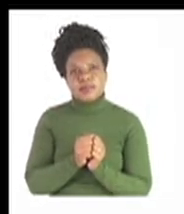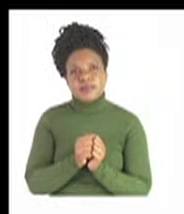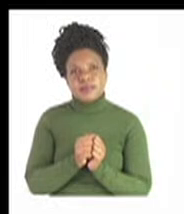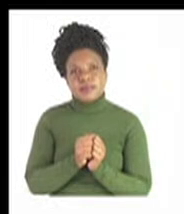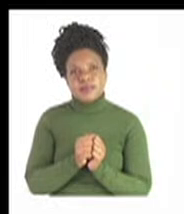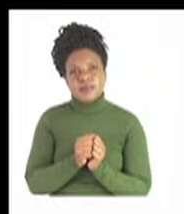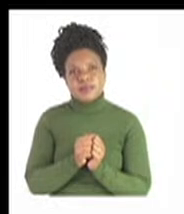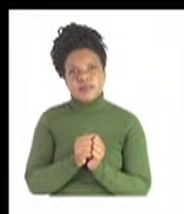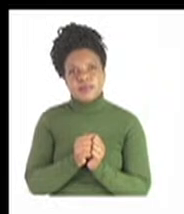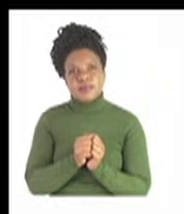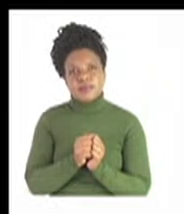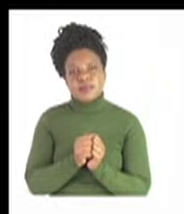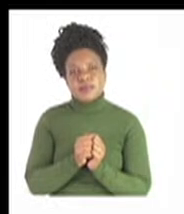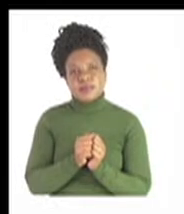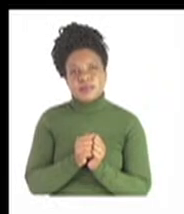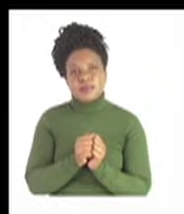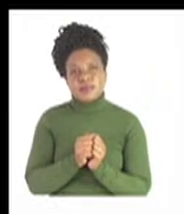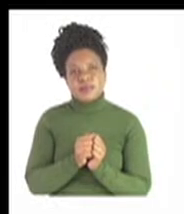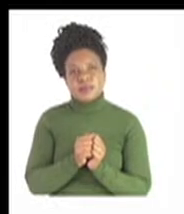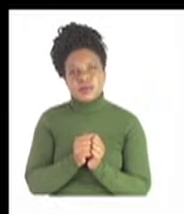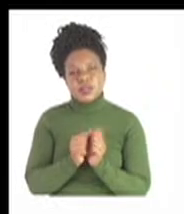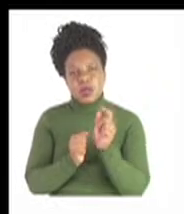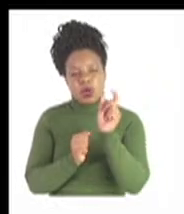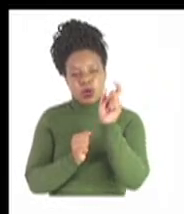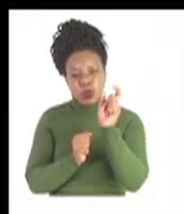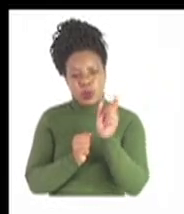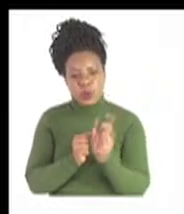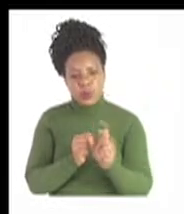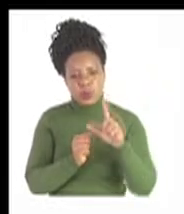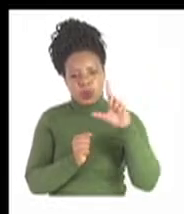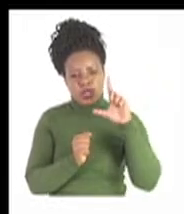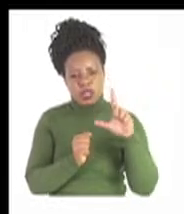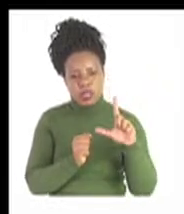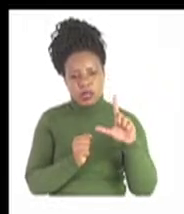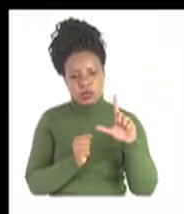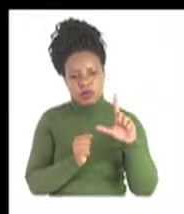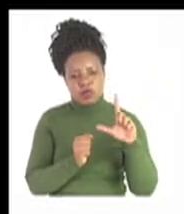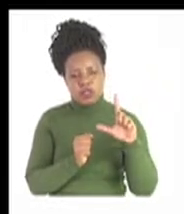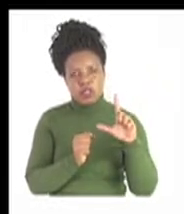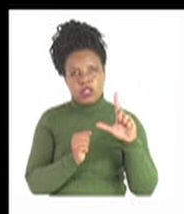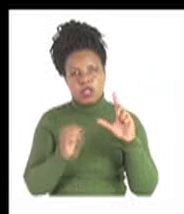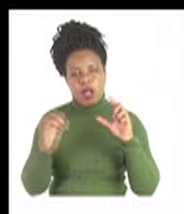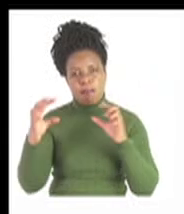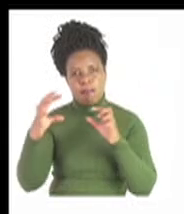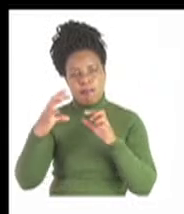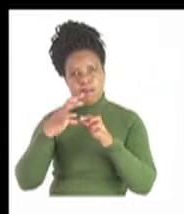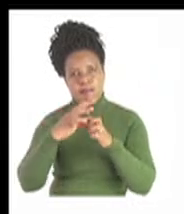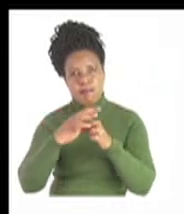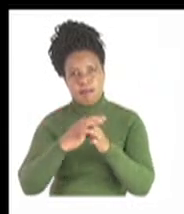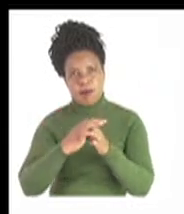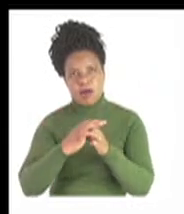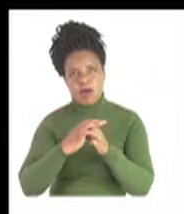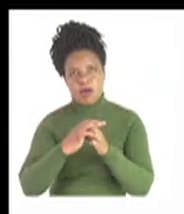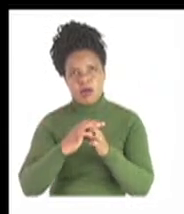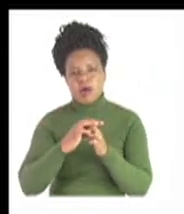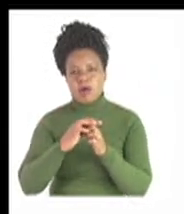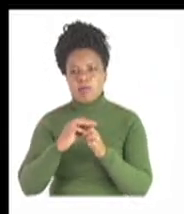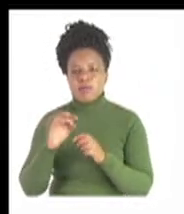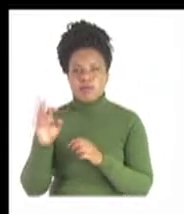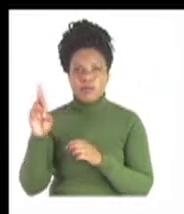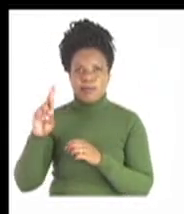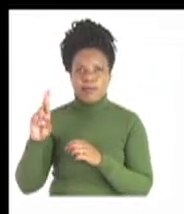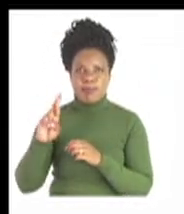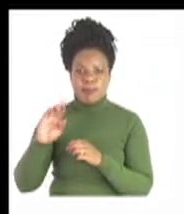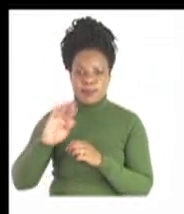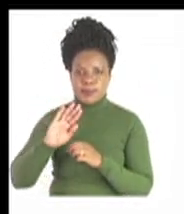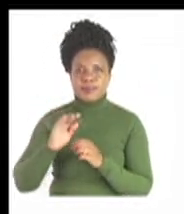multiplication table square, to the left, the square numbers, or we can say the perfect squares, are